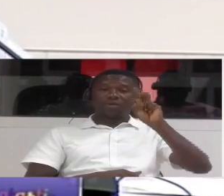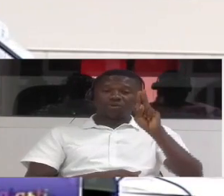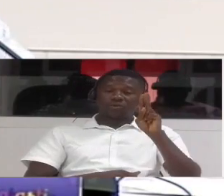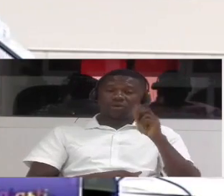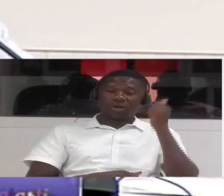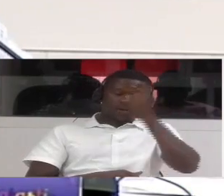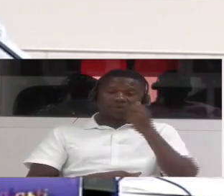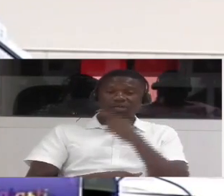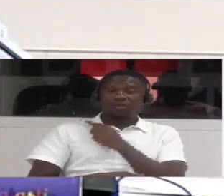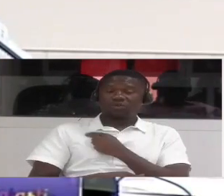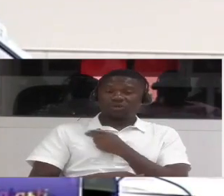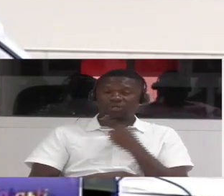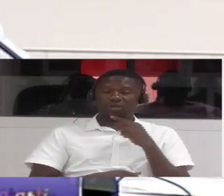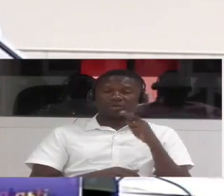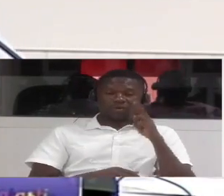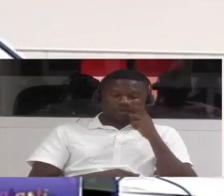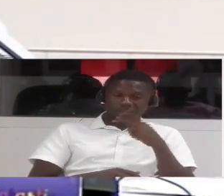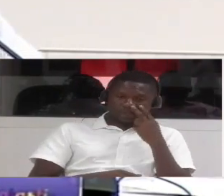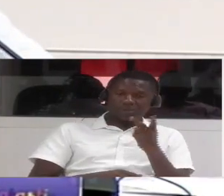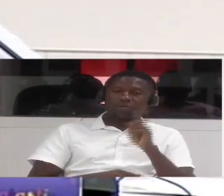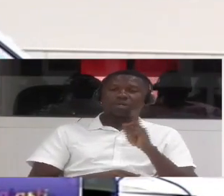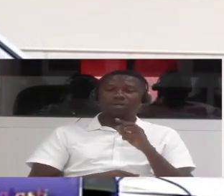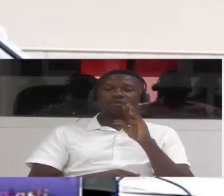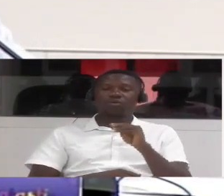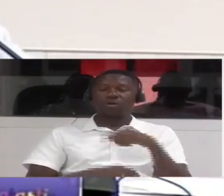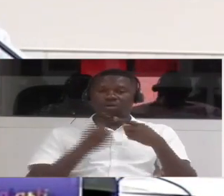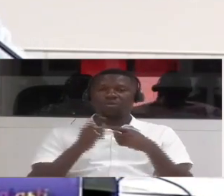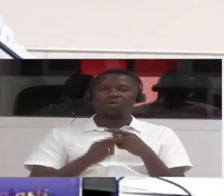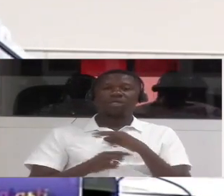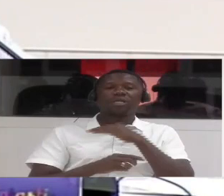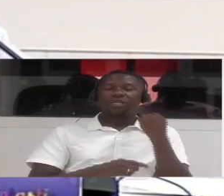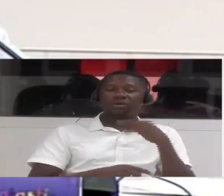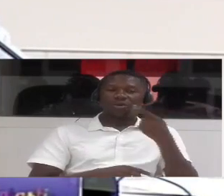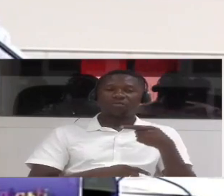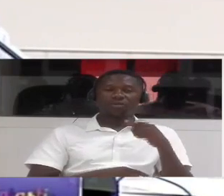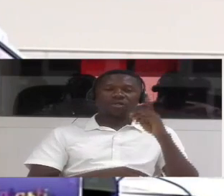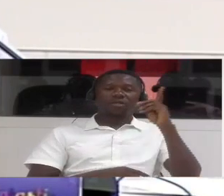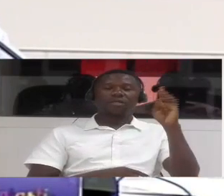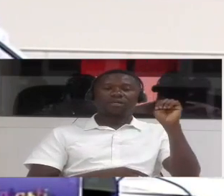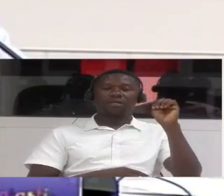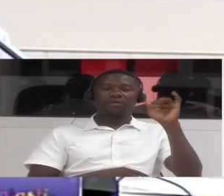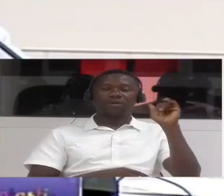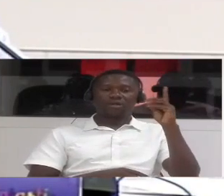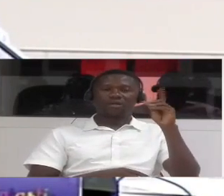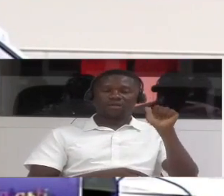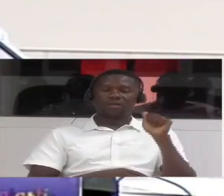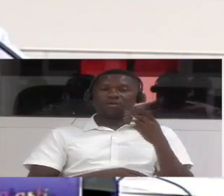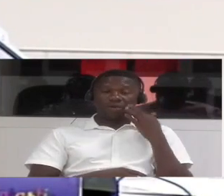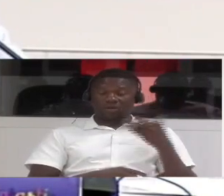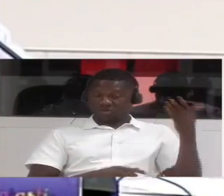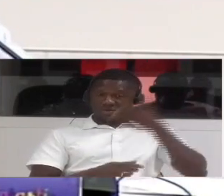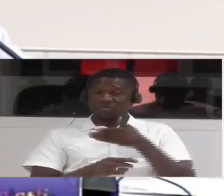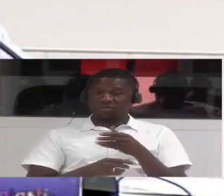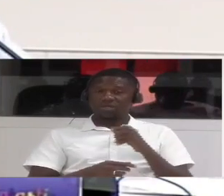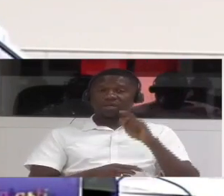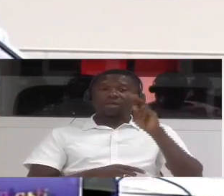do about the murder of Deida. So when he came, he granted an interview to The Point, where he spoke about his meeting with Thabo Mbeki, as a